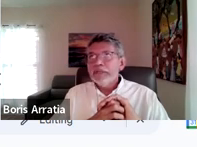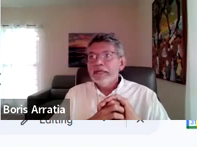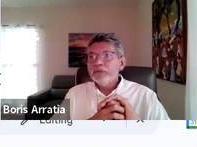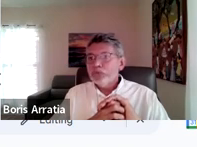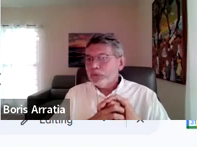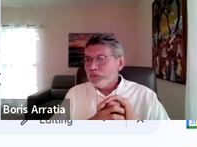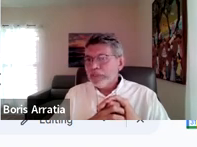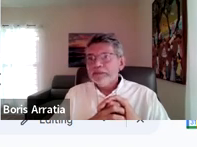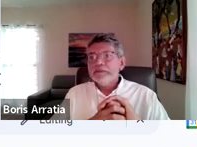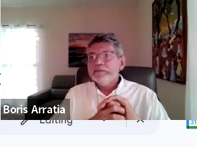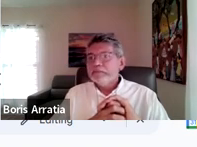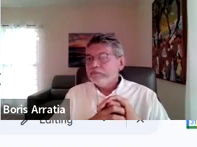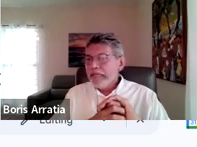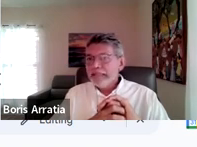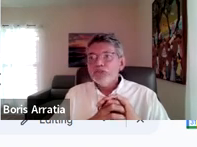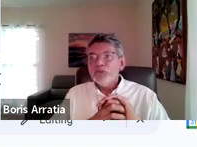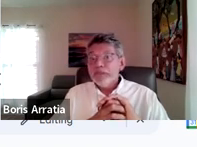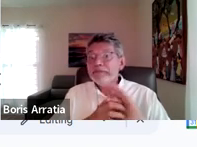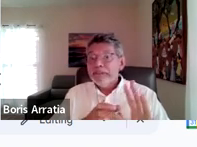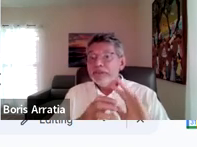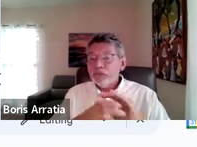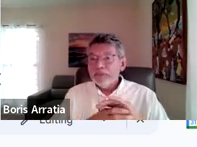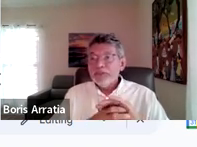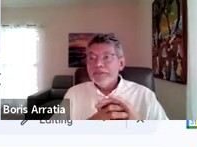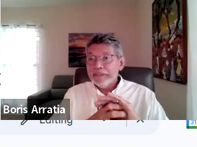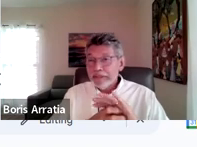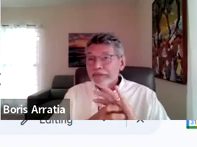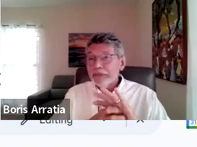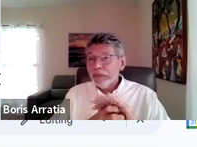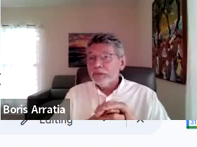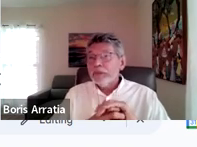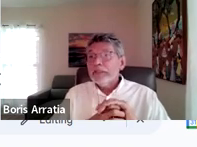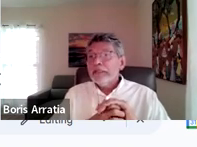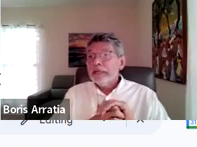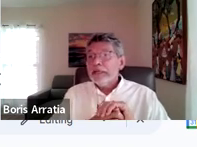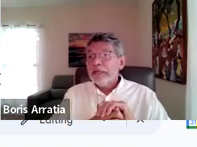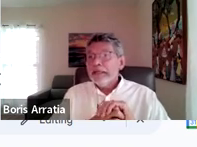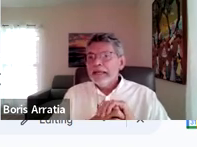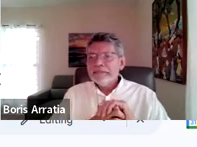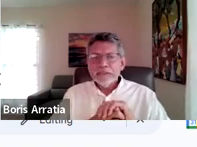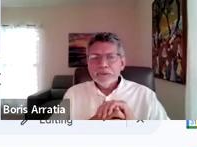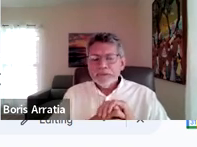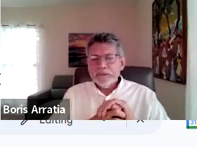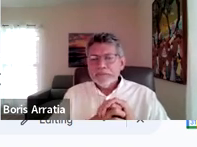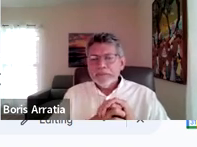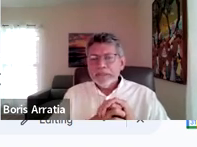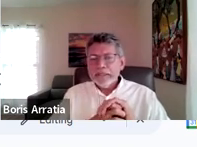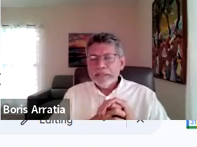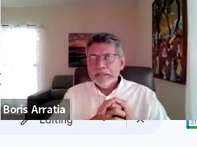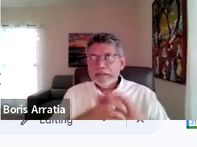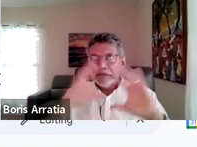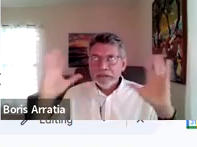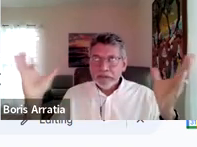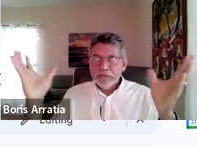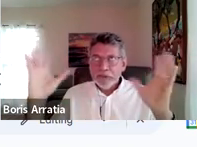well resourced and managed. So this is something GSA does very well. And I talked to the gentleman